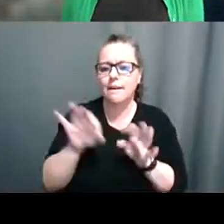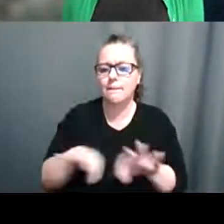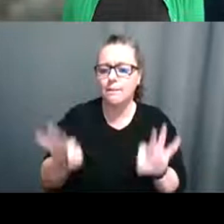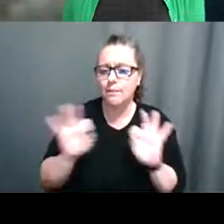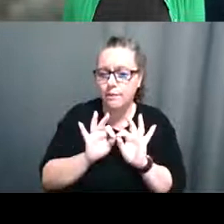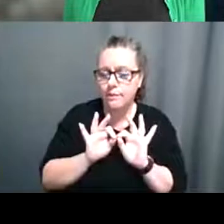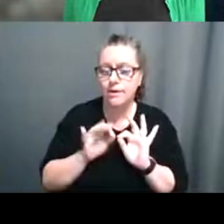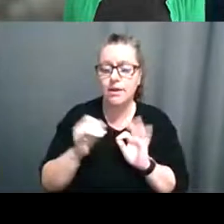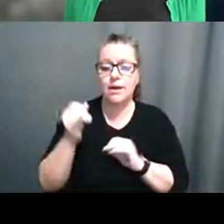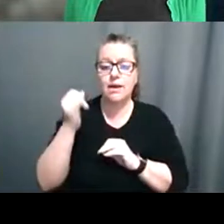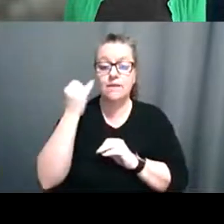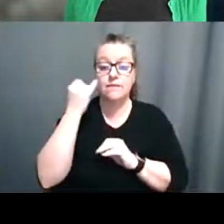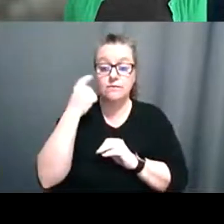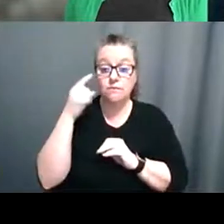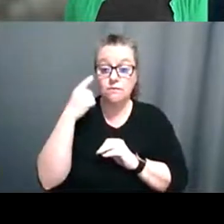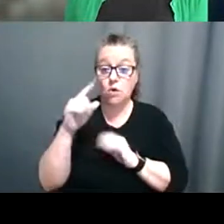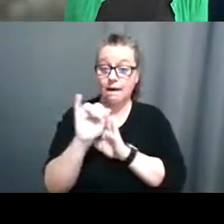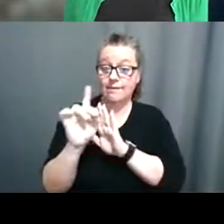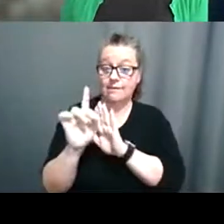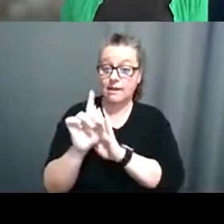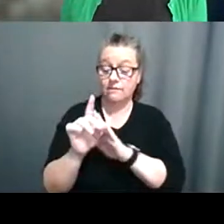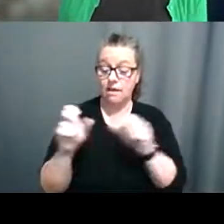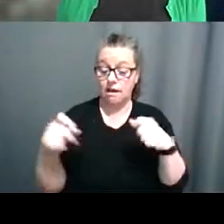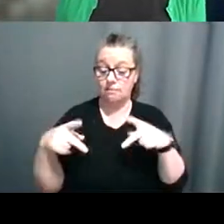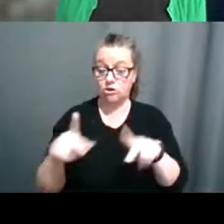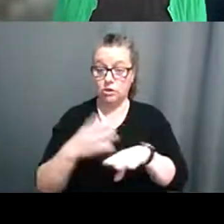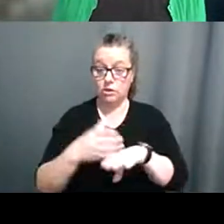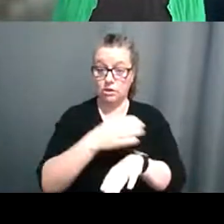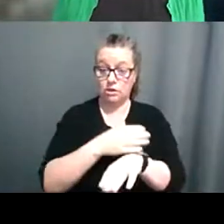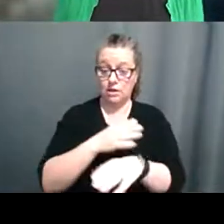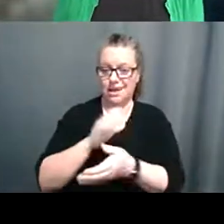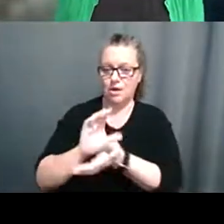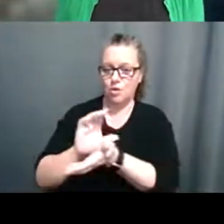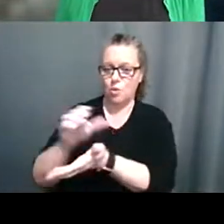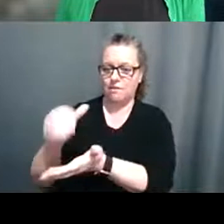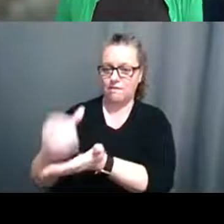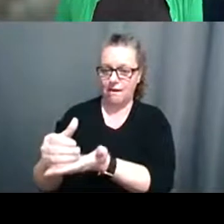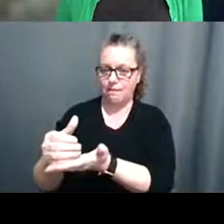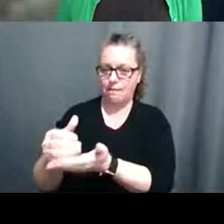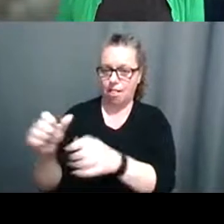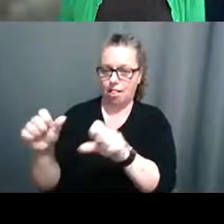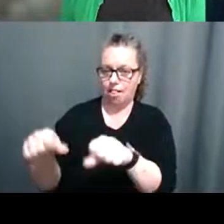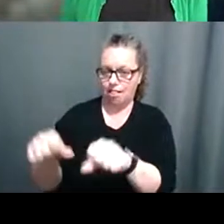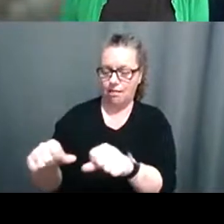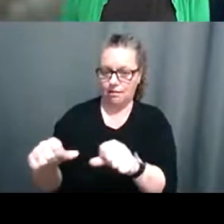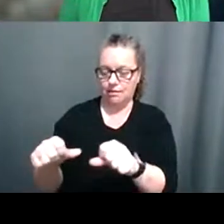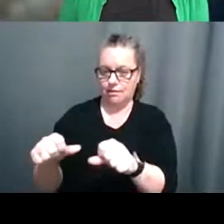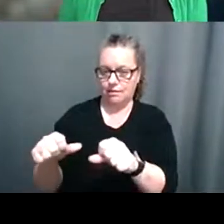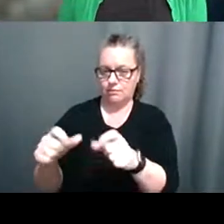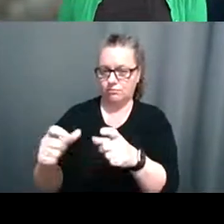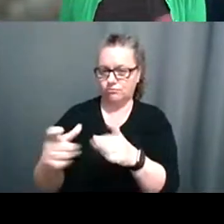it's needed for identifying opportunities for improvement in quantifiable terms, and it's critical to measuring